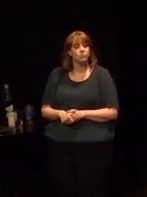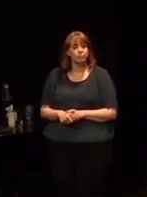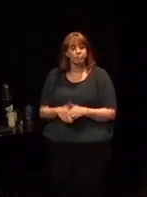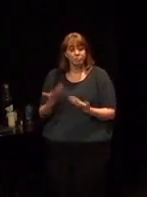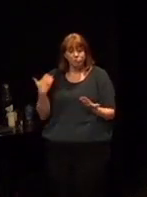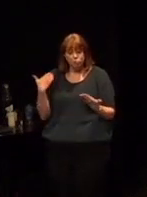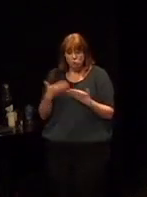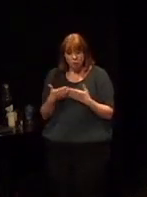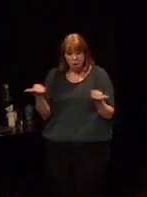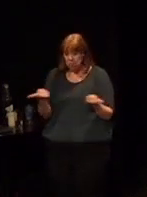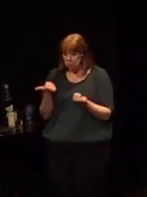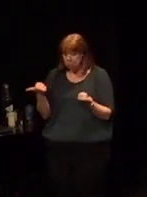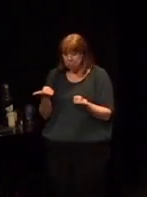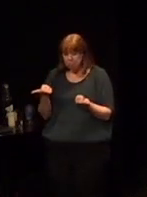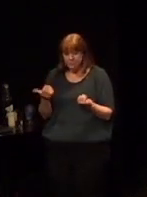How's it so far?